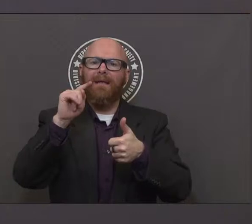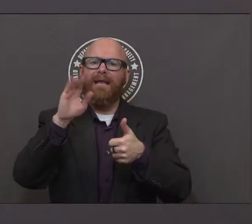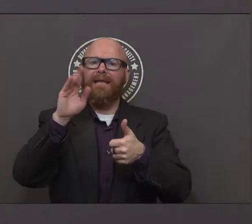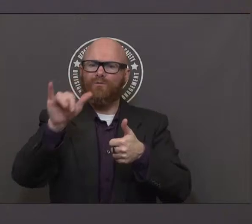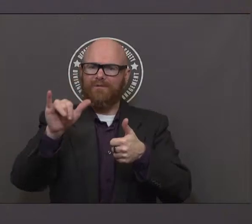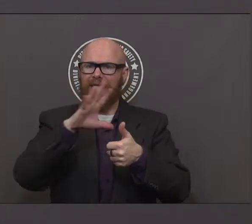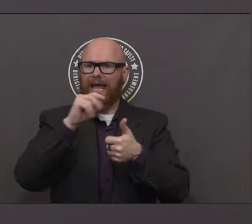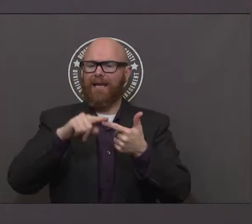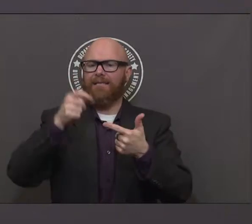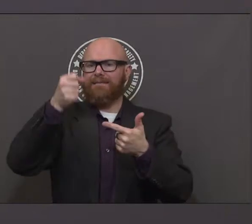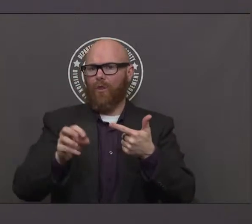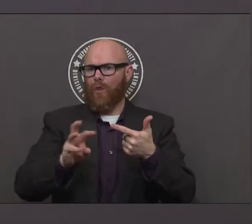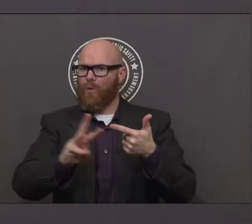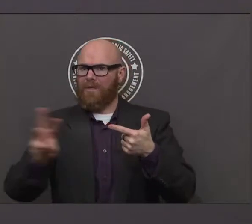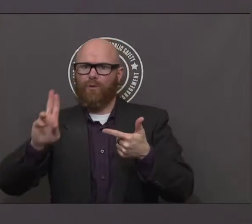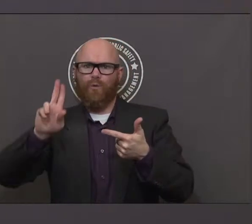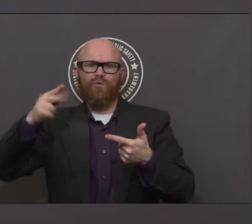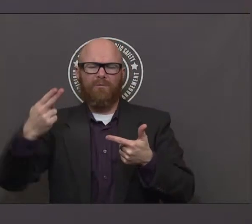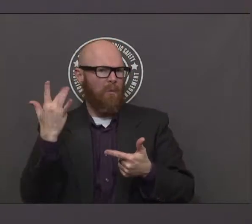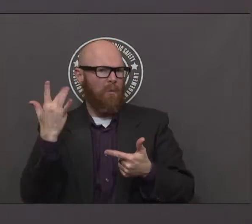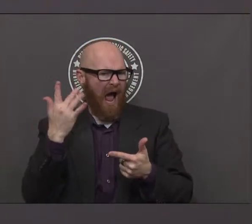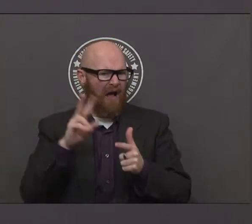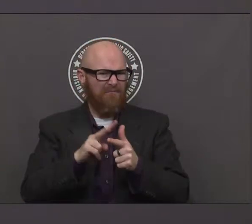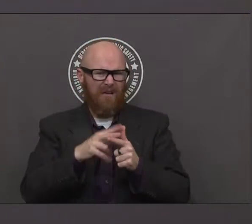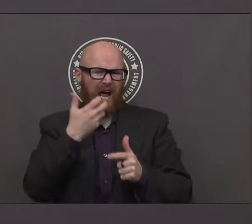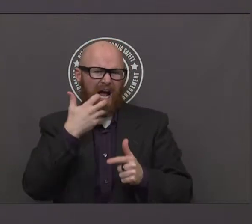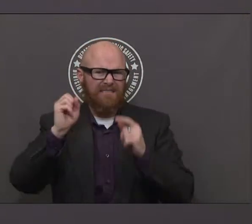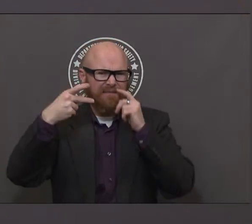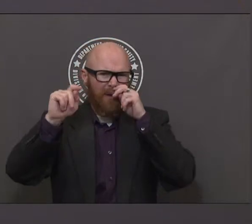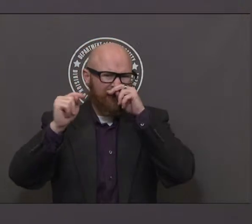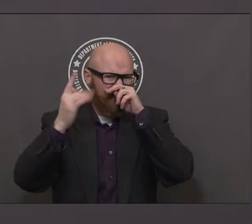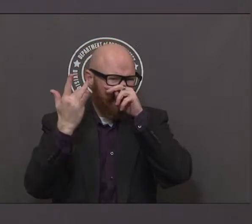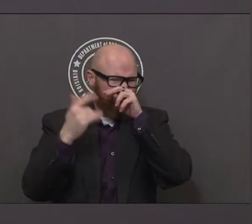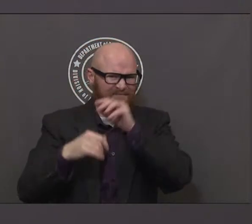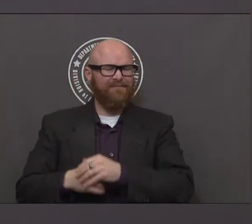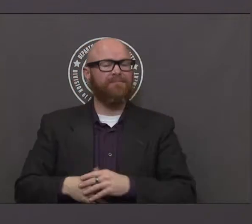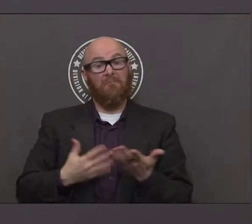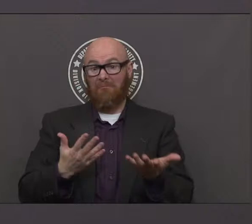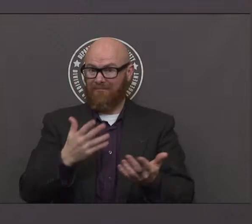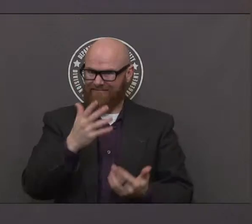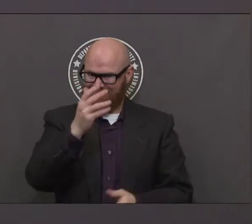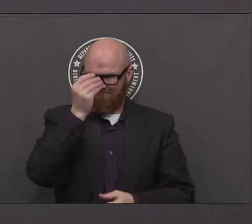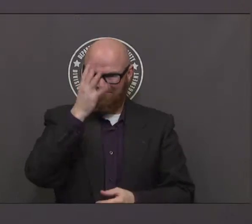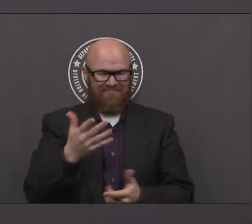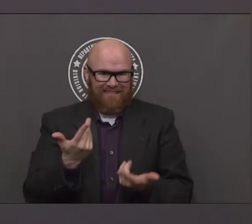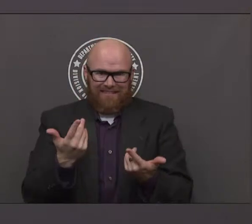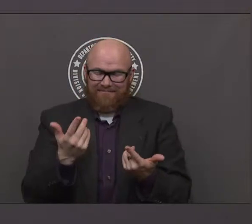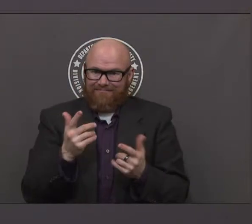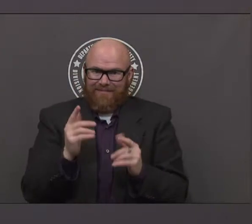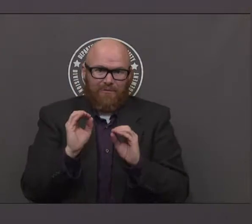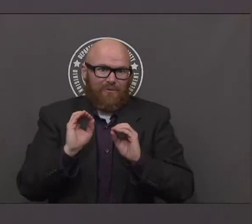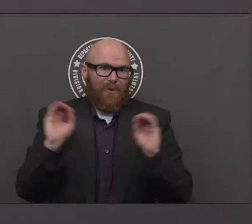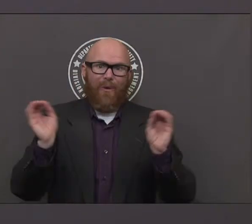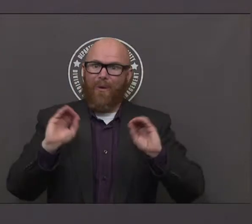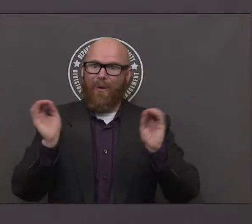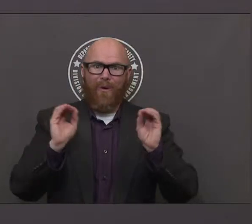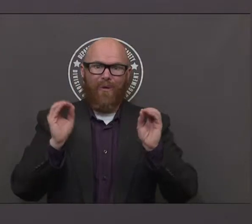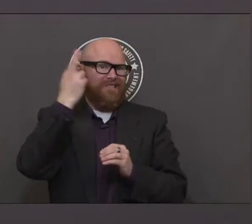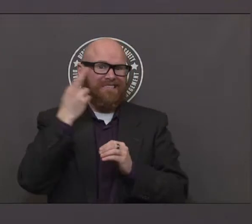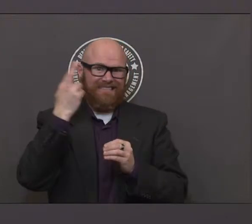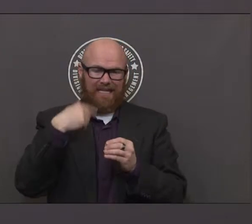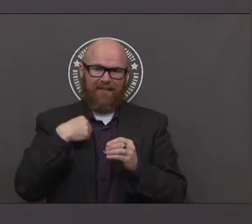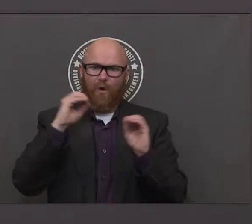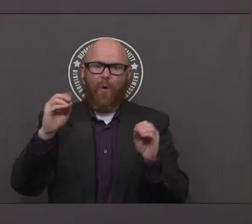hotspots right now? Sure. I mean, we don't have specific data as to why. It is just still community spread in a